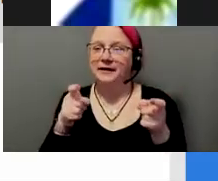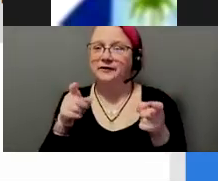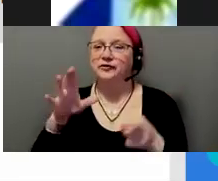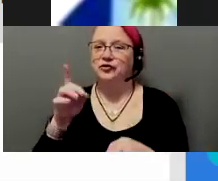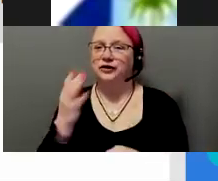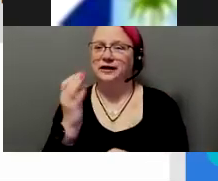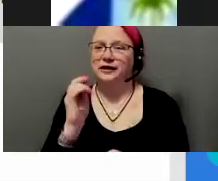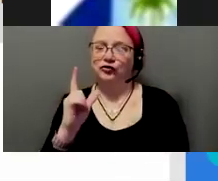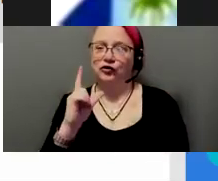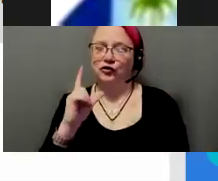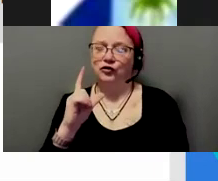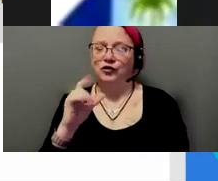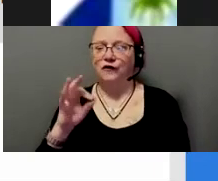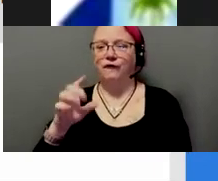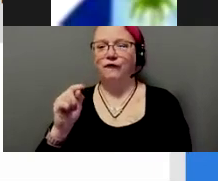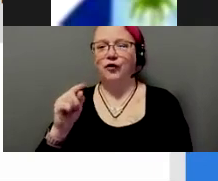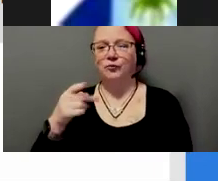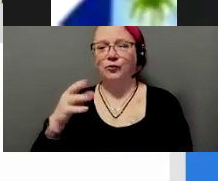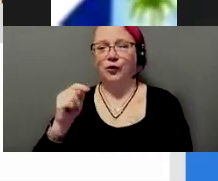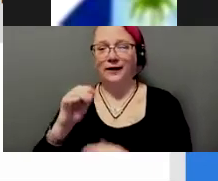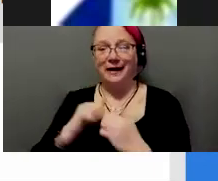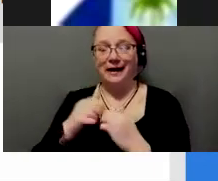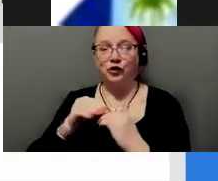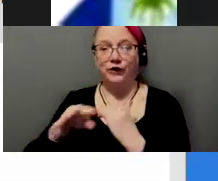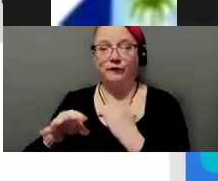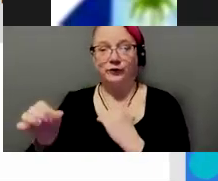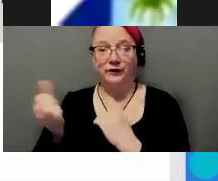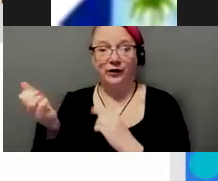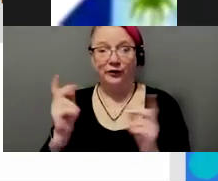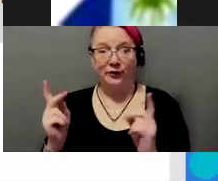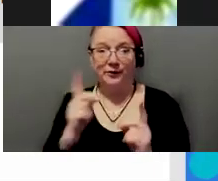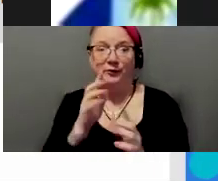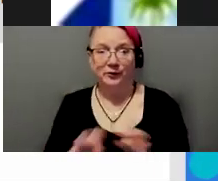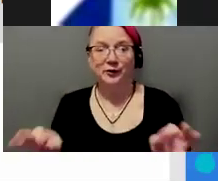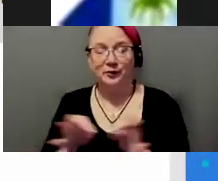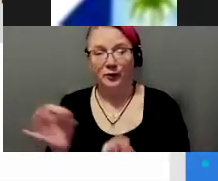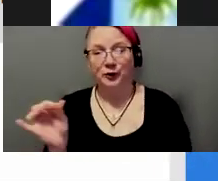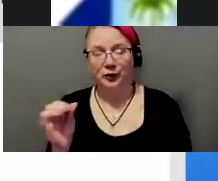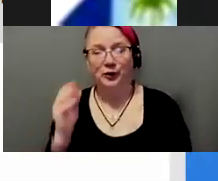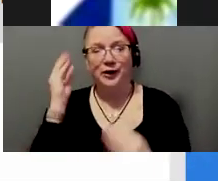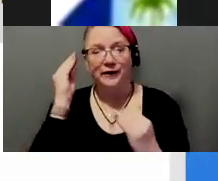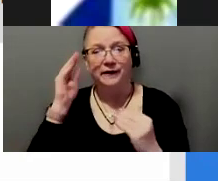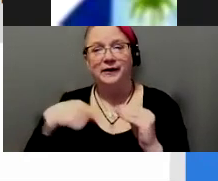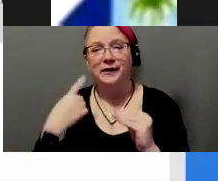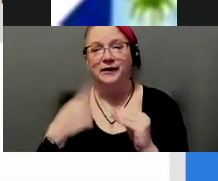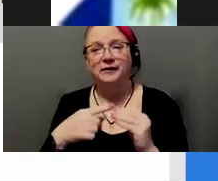thinking about how you're influencing others is also really big here too. Thinking about the way that things that you see on